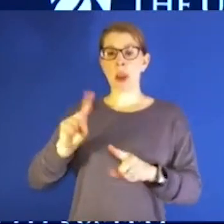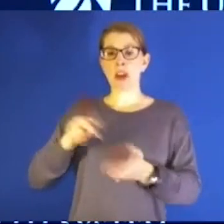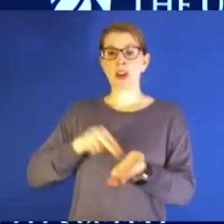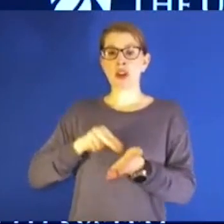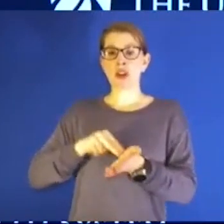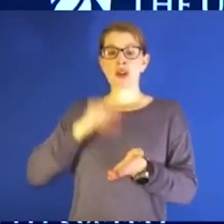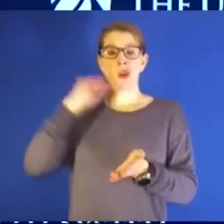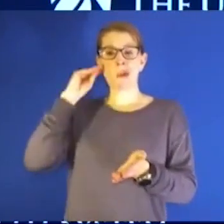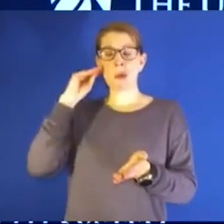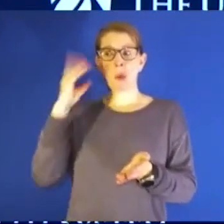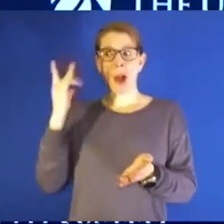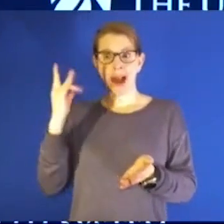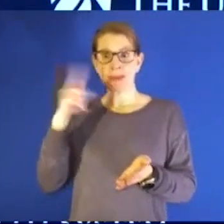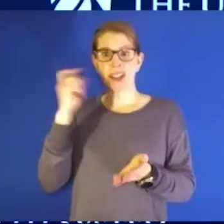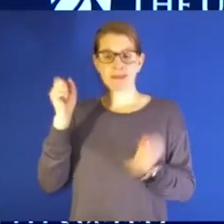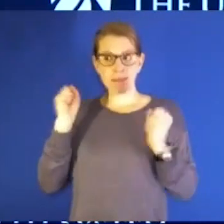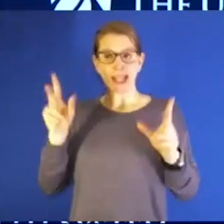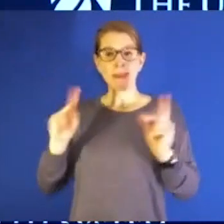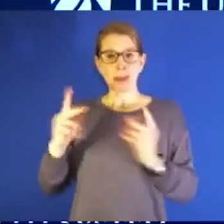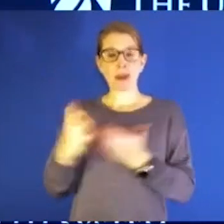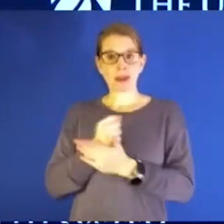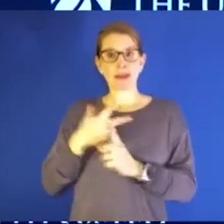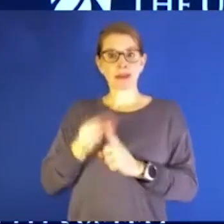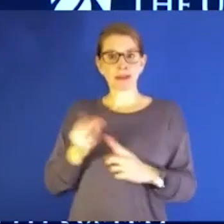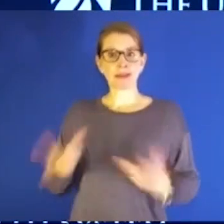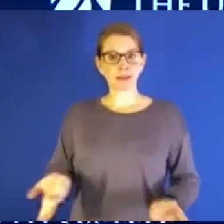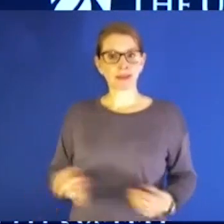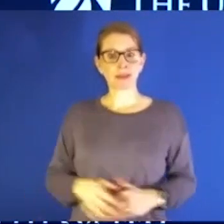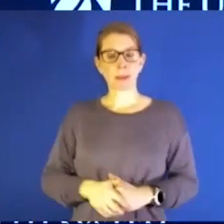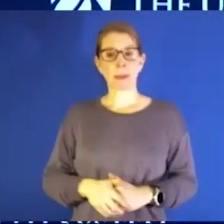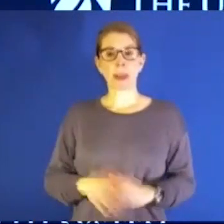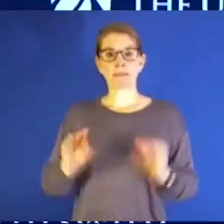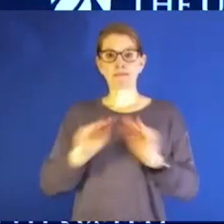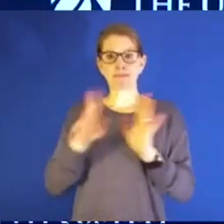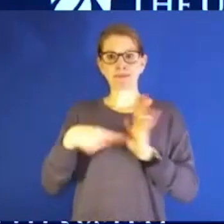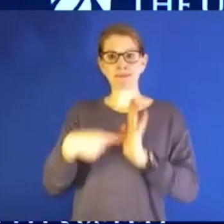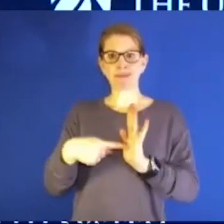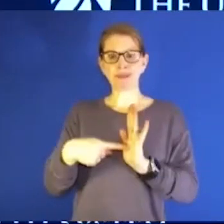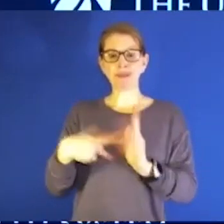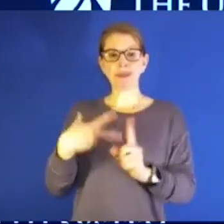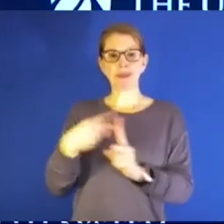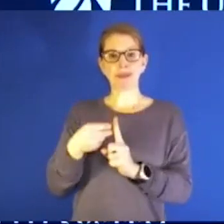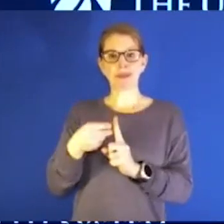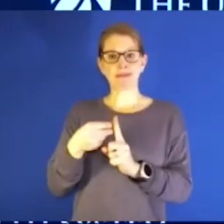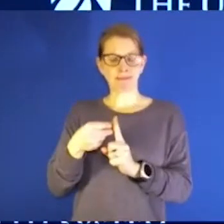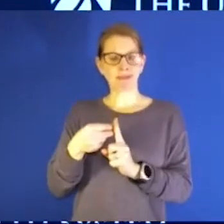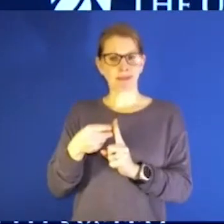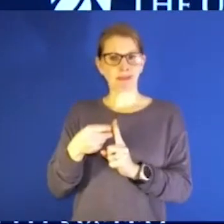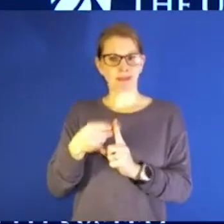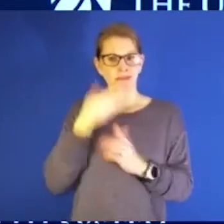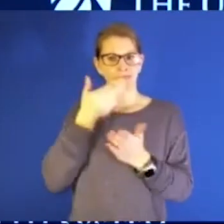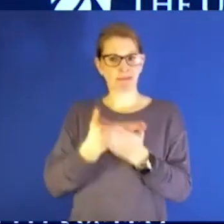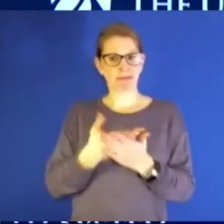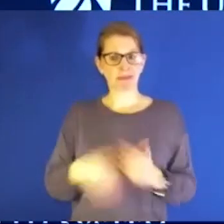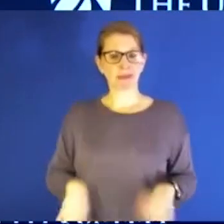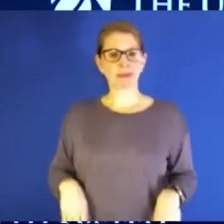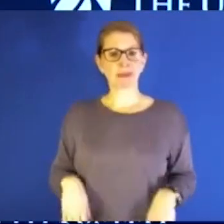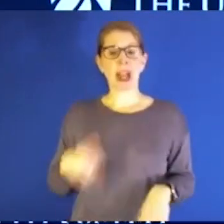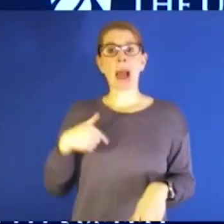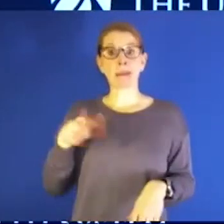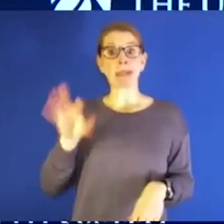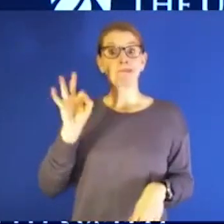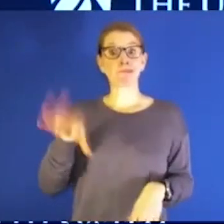vaccinated. And I think it clearly demonstrates that if you can be vaccinated, and I'm going to throw another part in here, and I know you'll believe